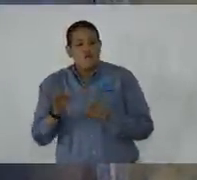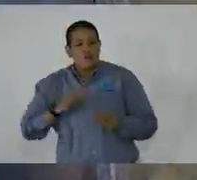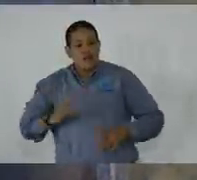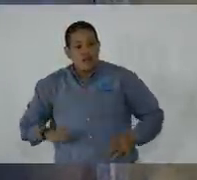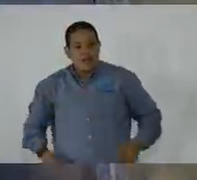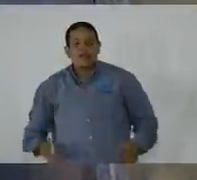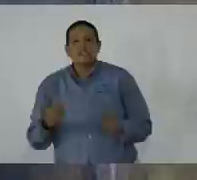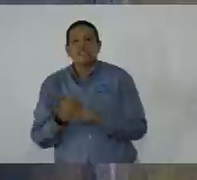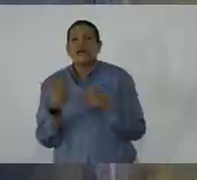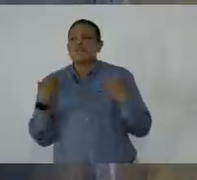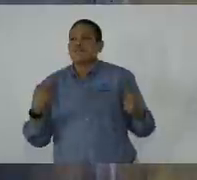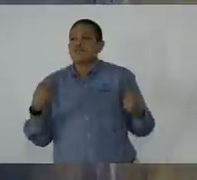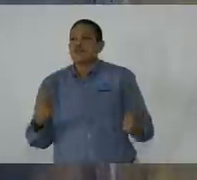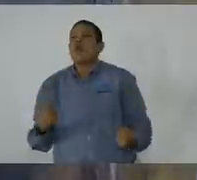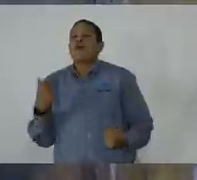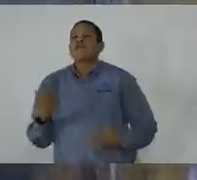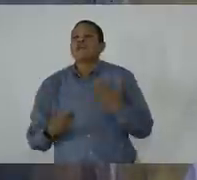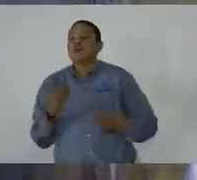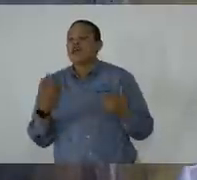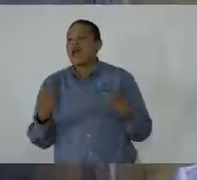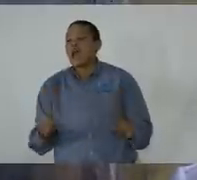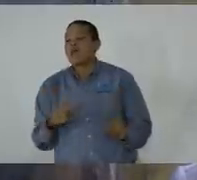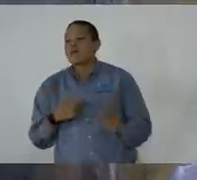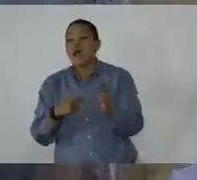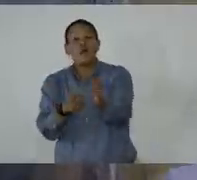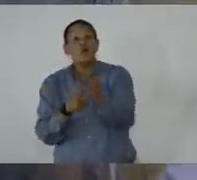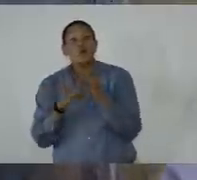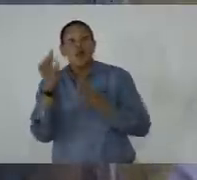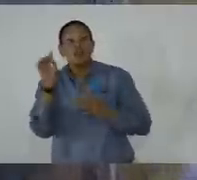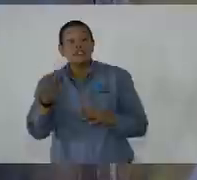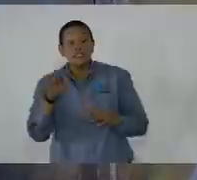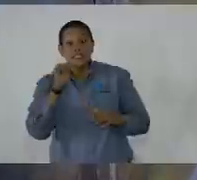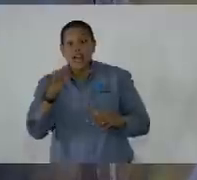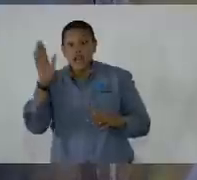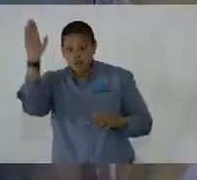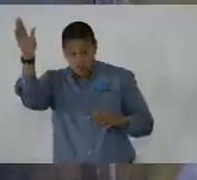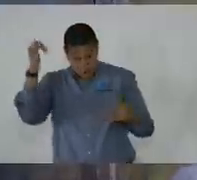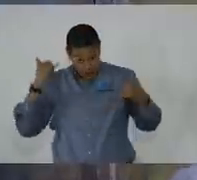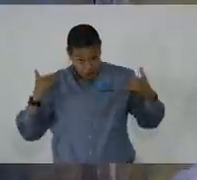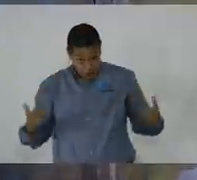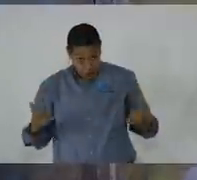recovering. I made a request not to speak today